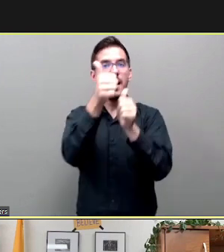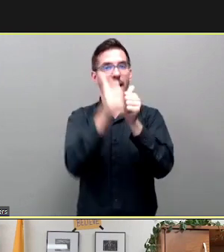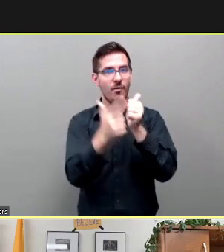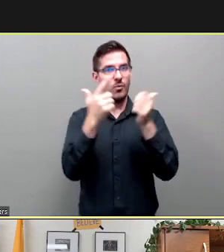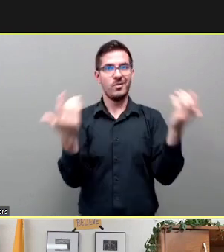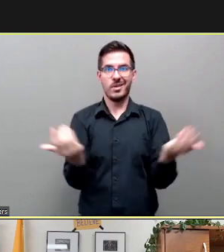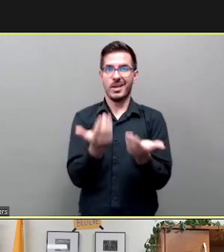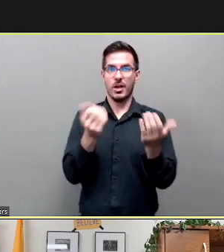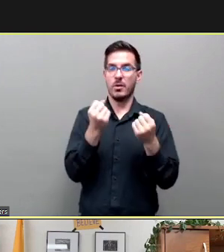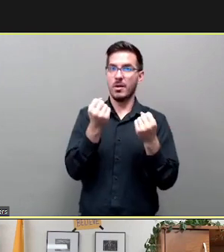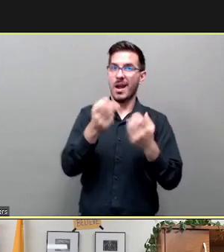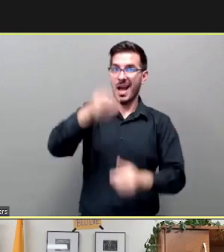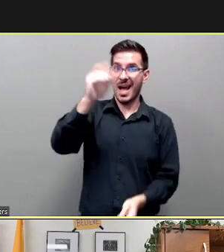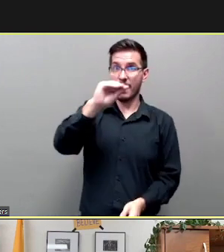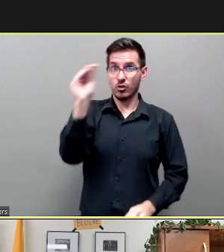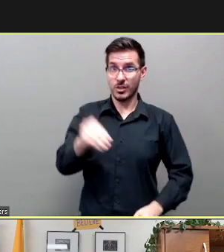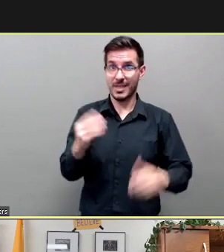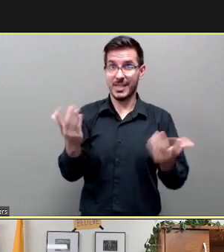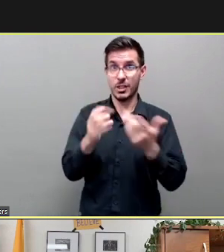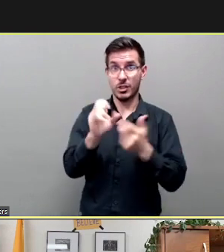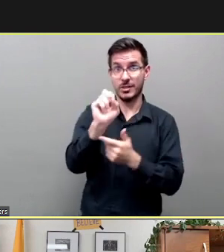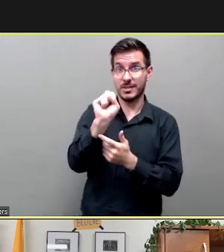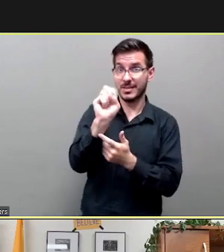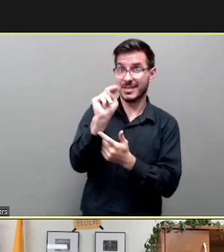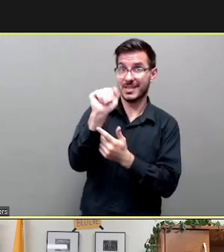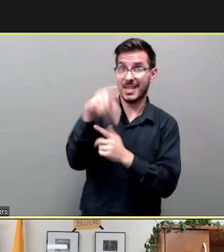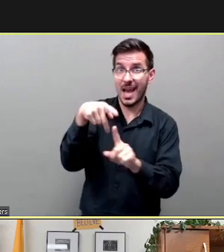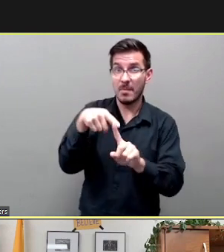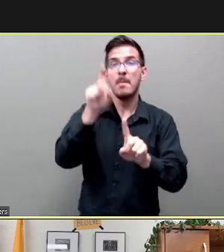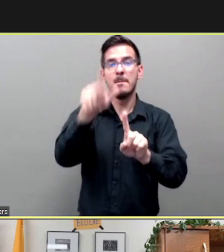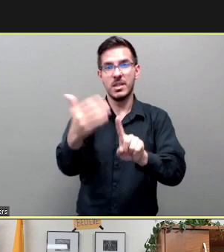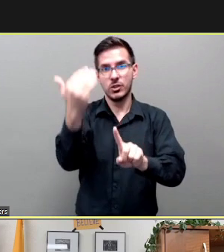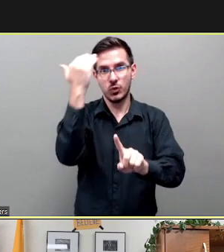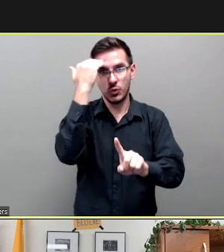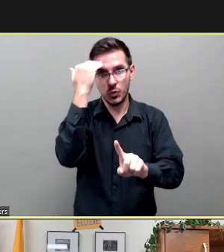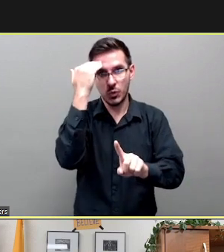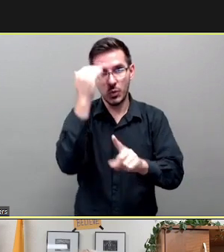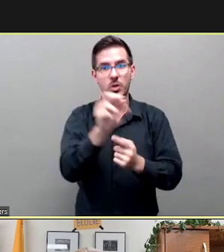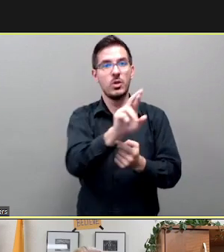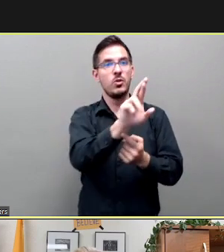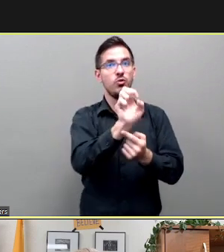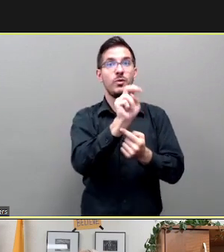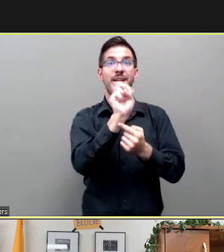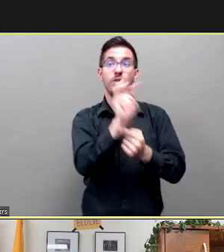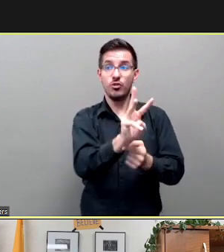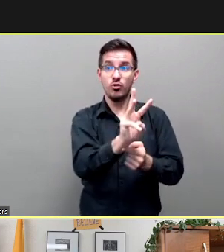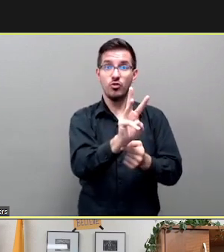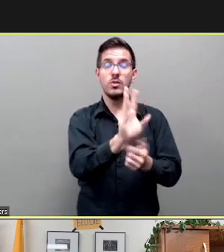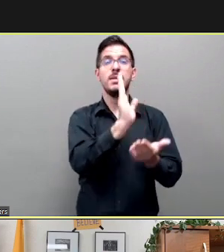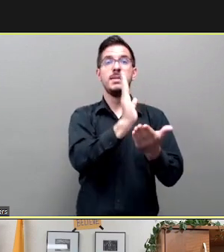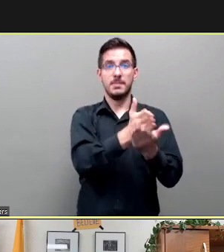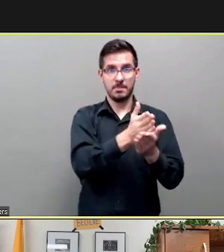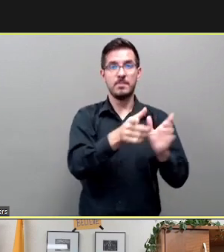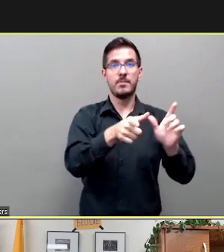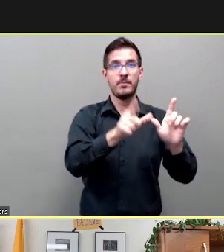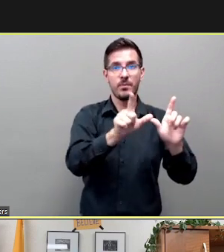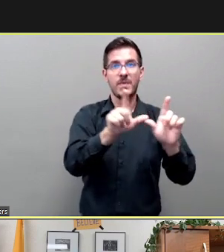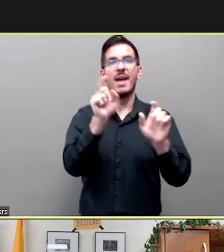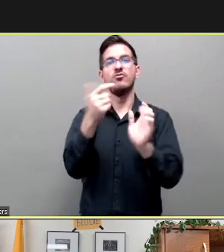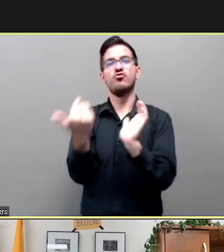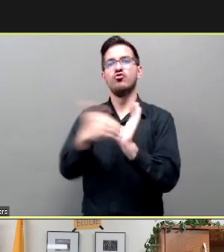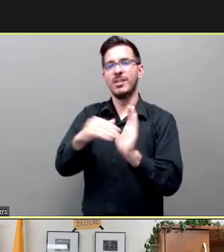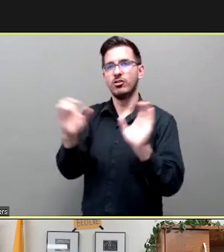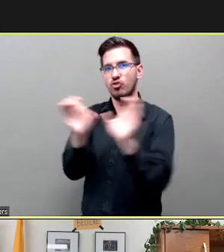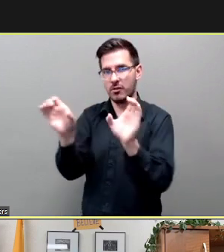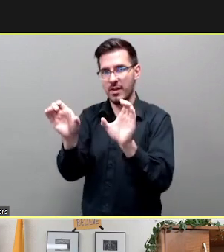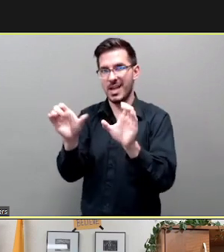population needs to be aware that now they have to stop renewing. We strongly encourage anybody with a